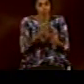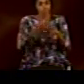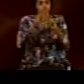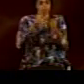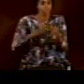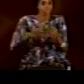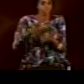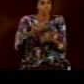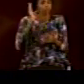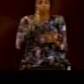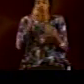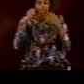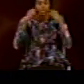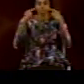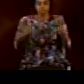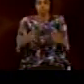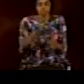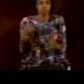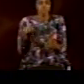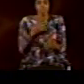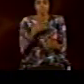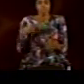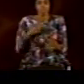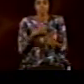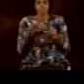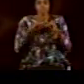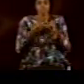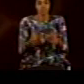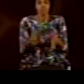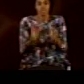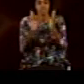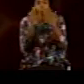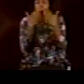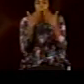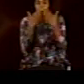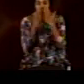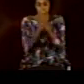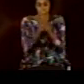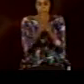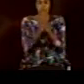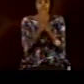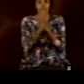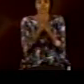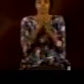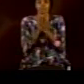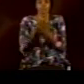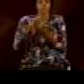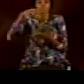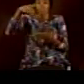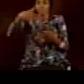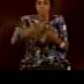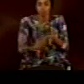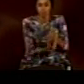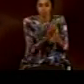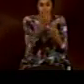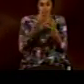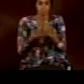before. Let's call upon the name of the Lord. A fresh start. A